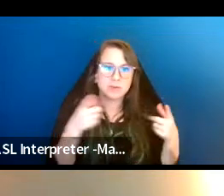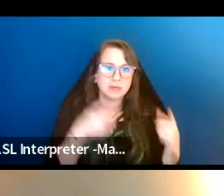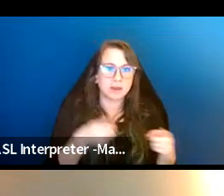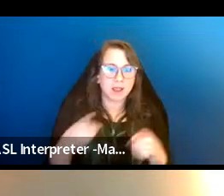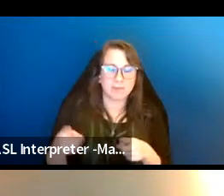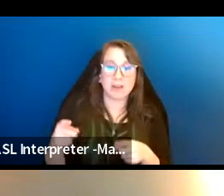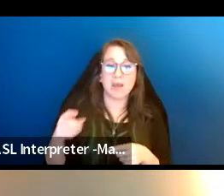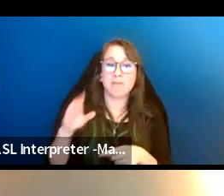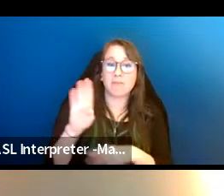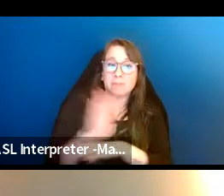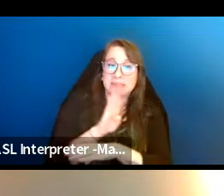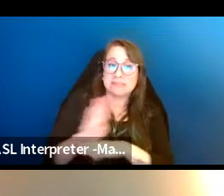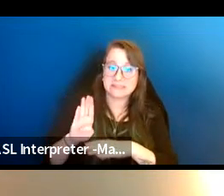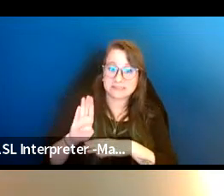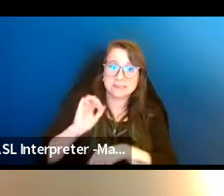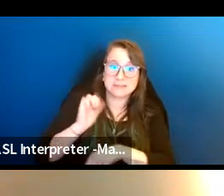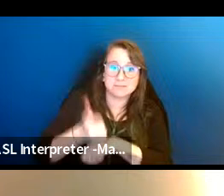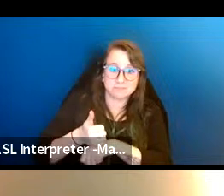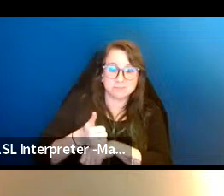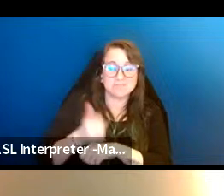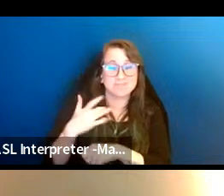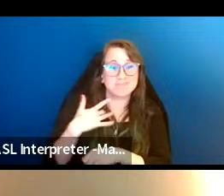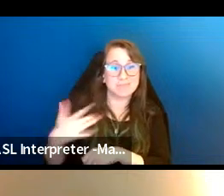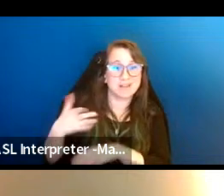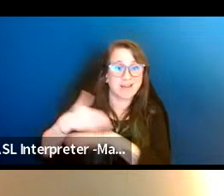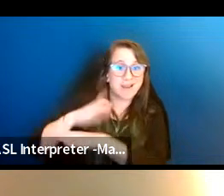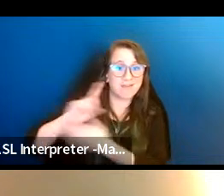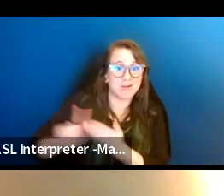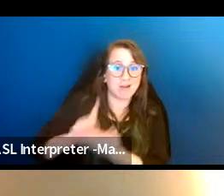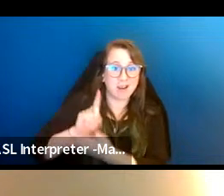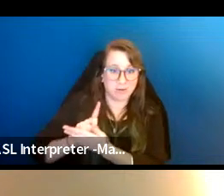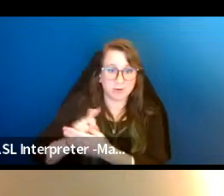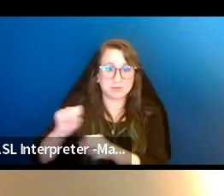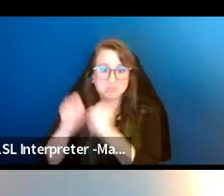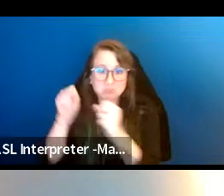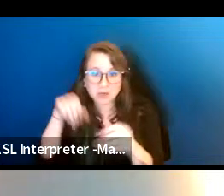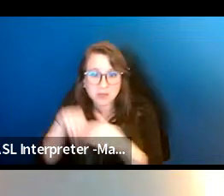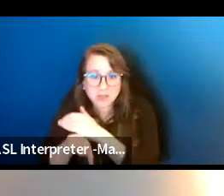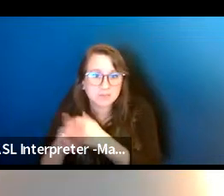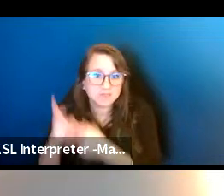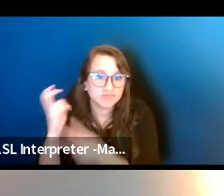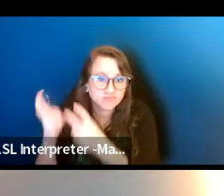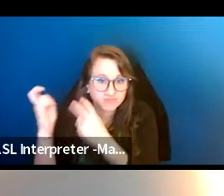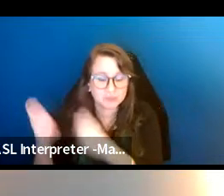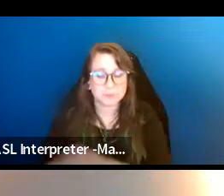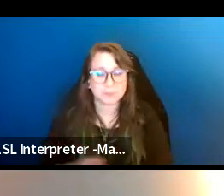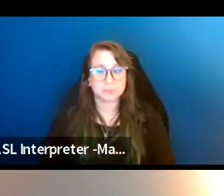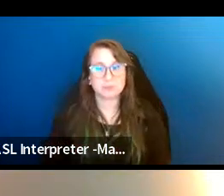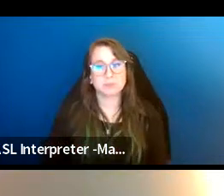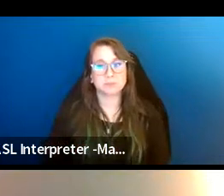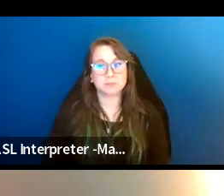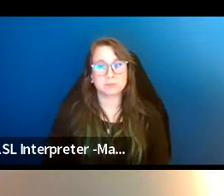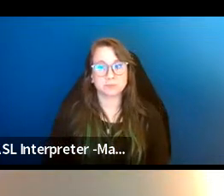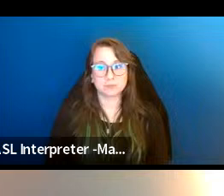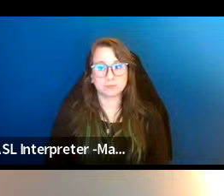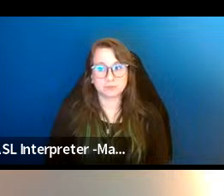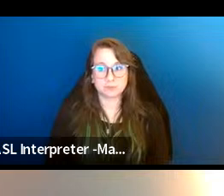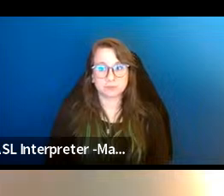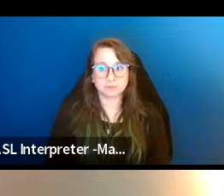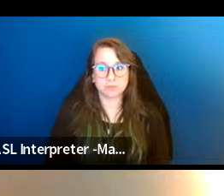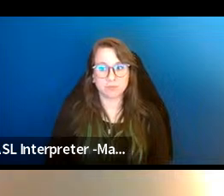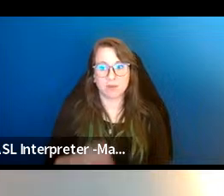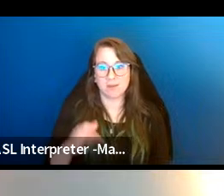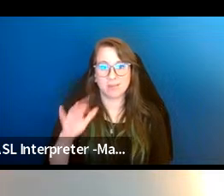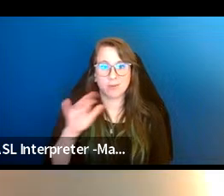commercial establishments. These are usually happening after hours, after the business is closed. They're breaking in and then breaking into the cash register